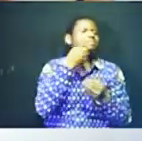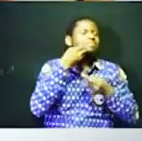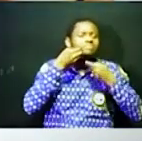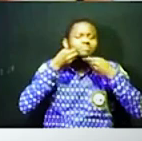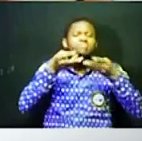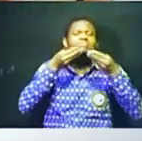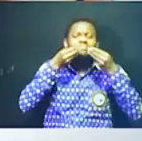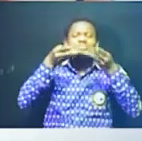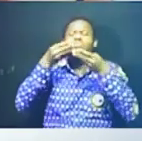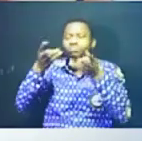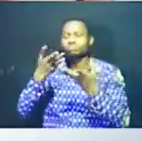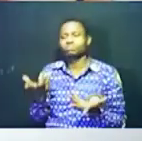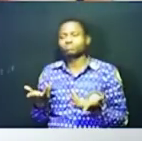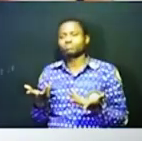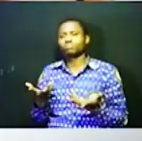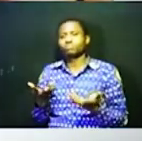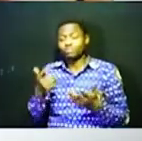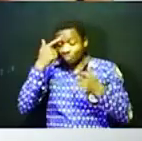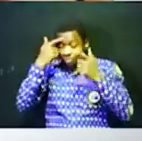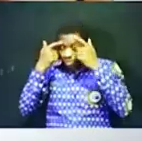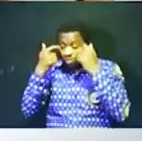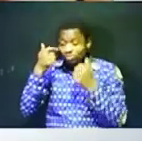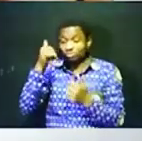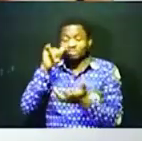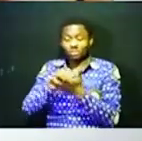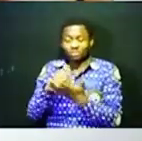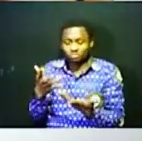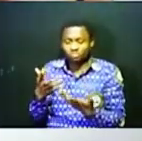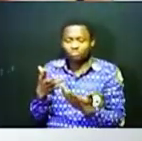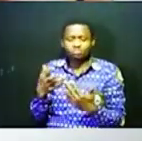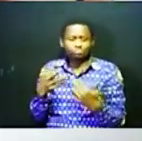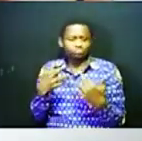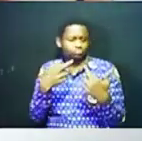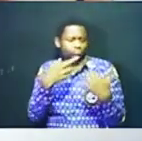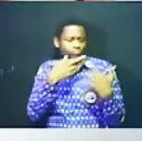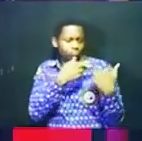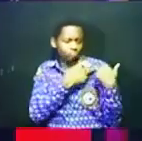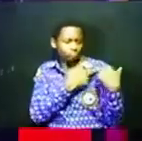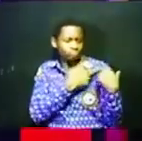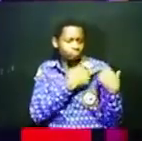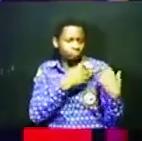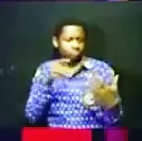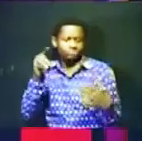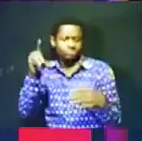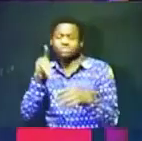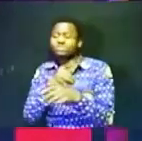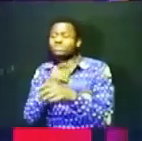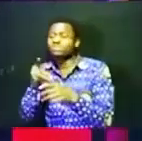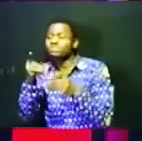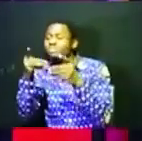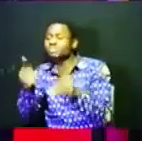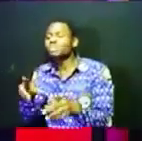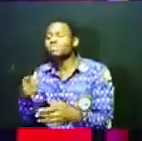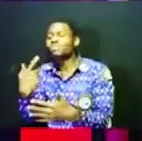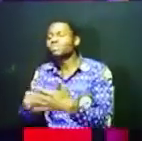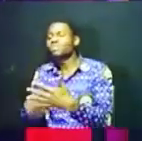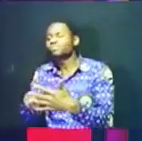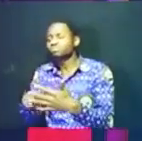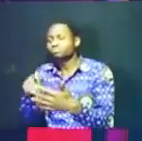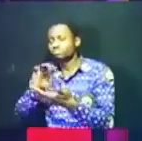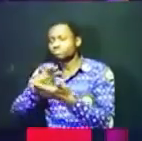because of this that the primary role of the disciple is to be a